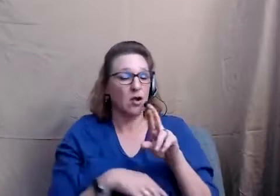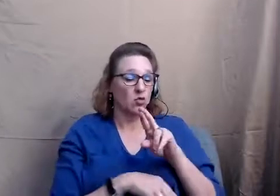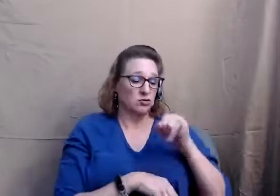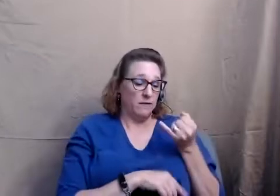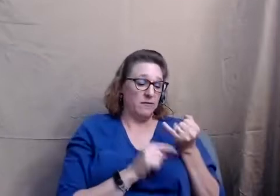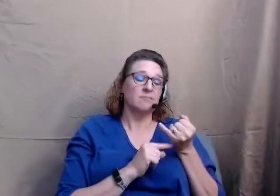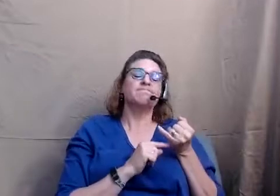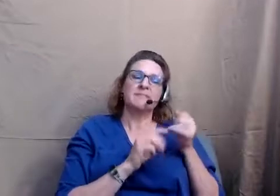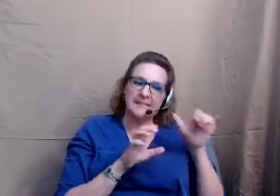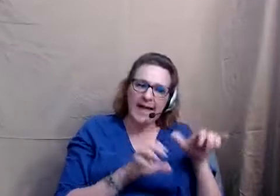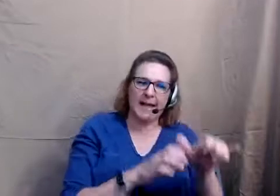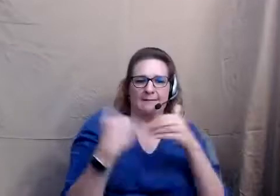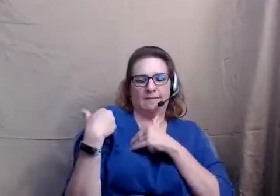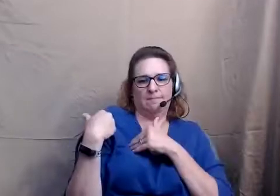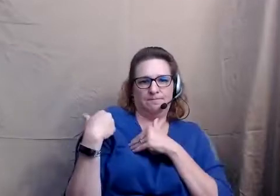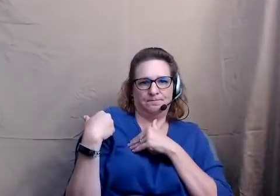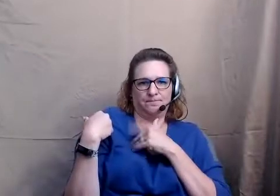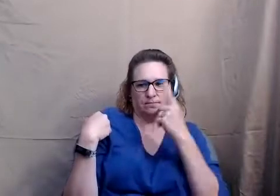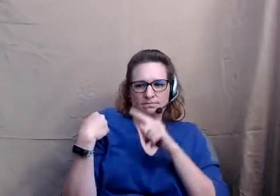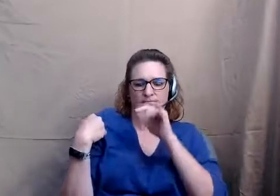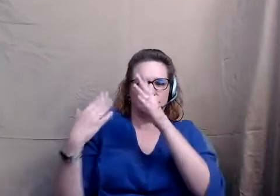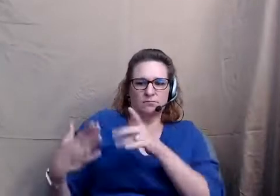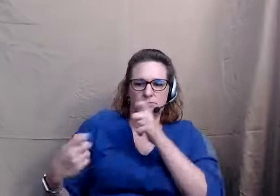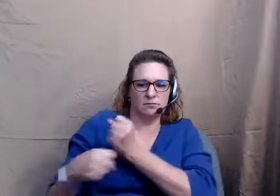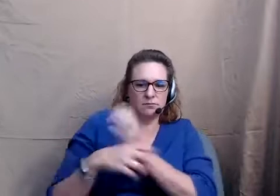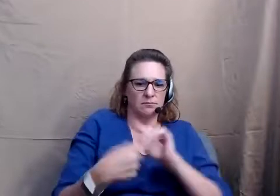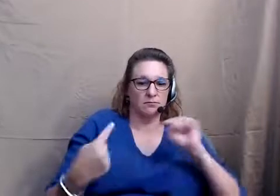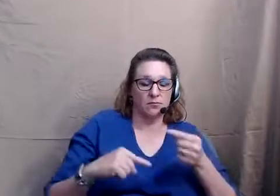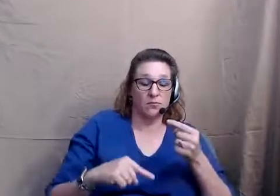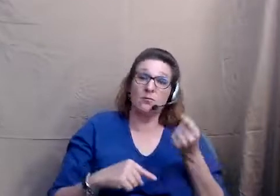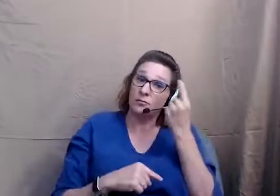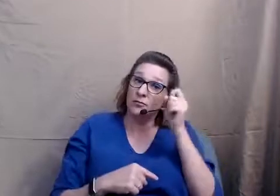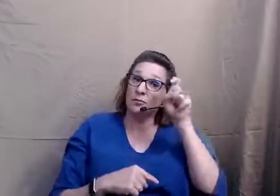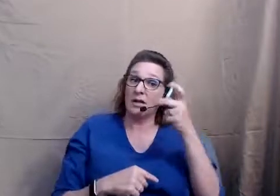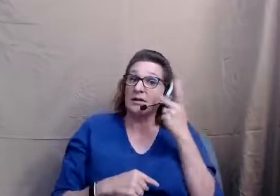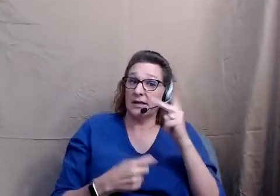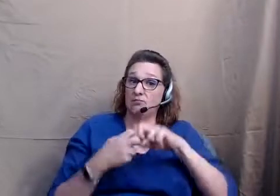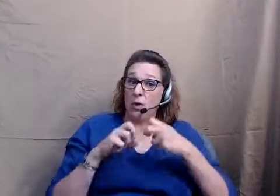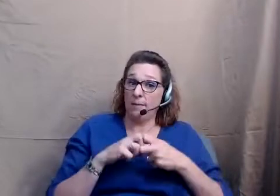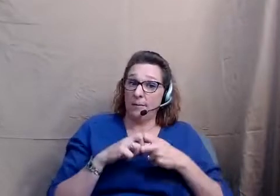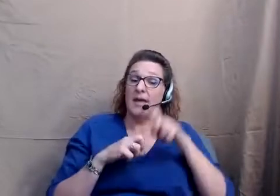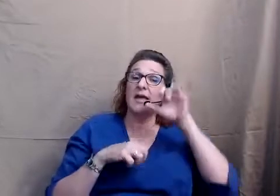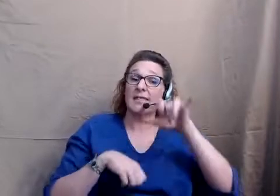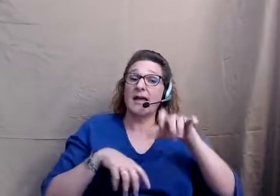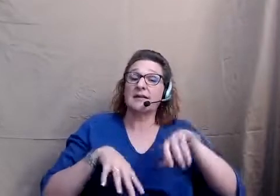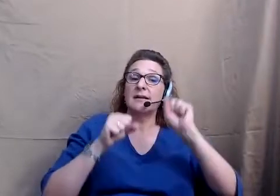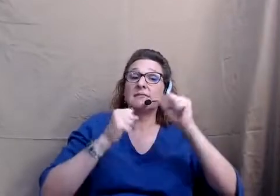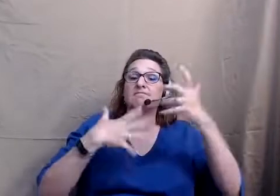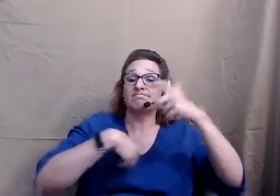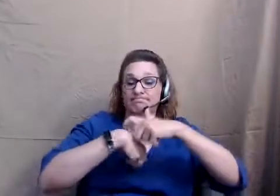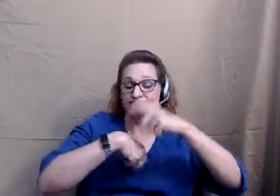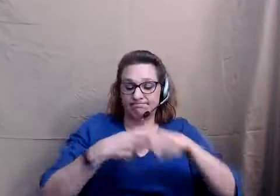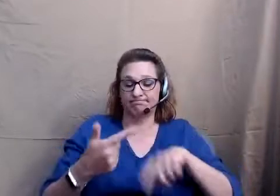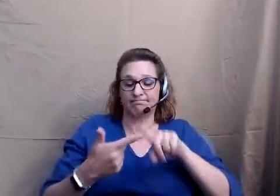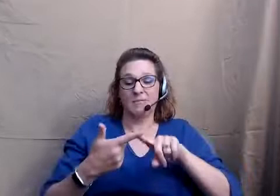is active accountability. Now, you have to see the problems here, right? That's time intensive. It's labor